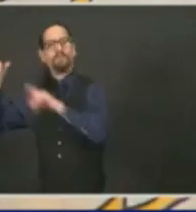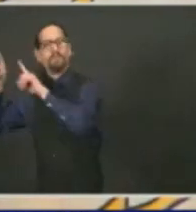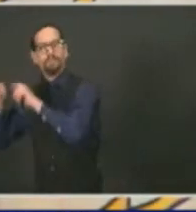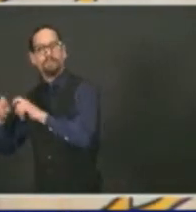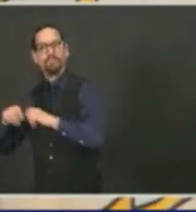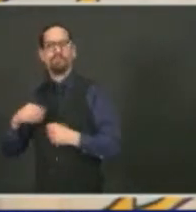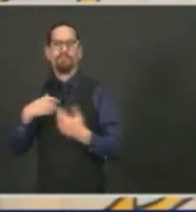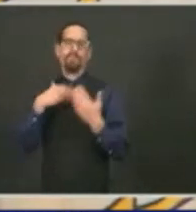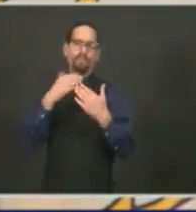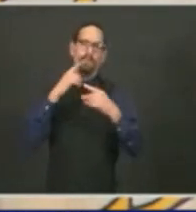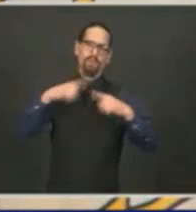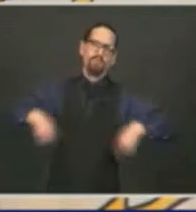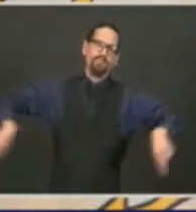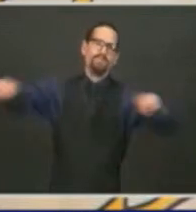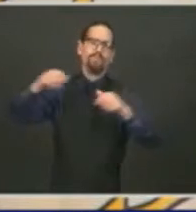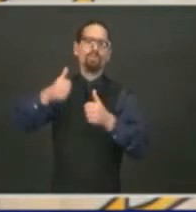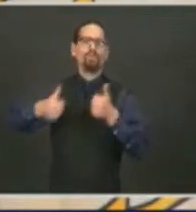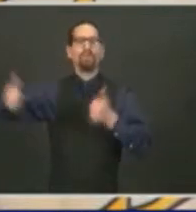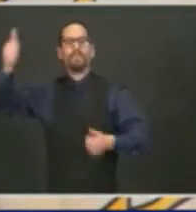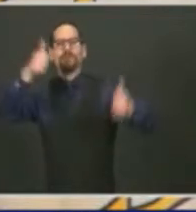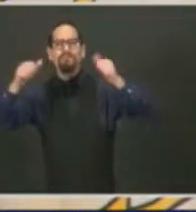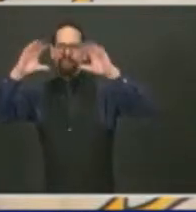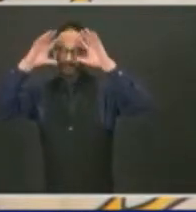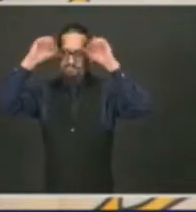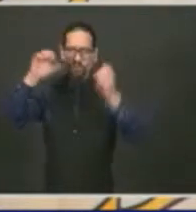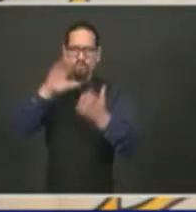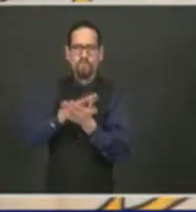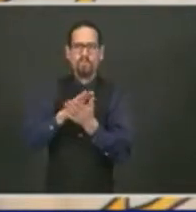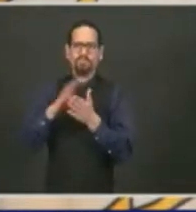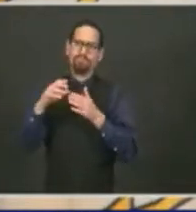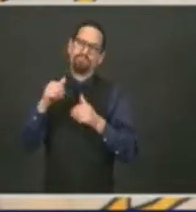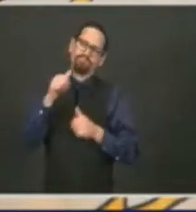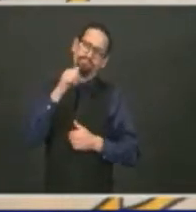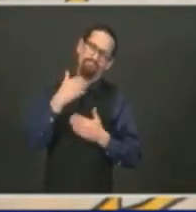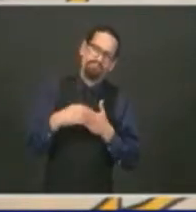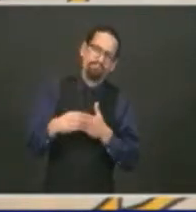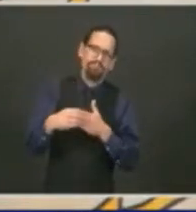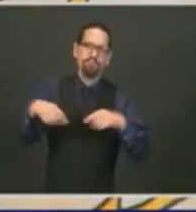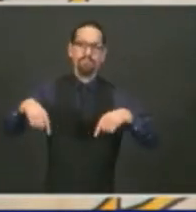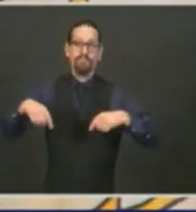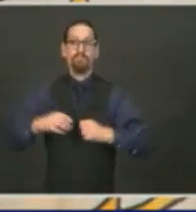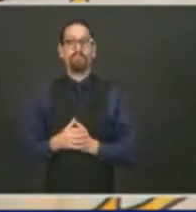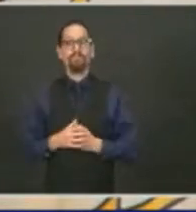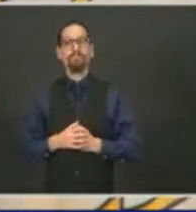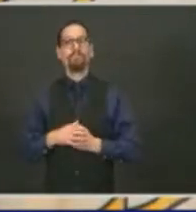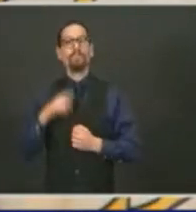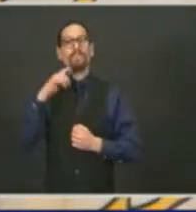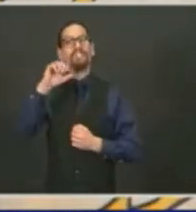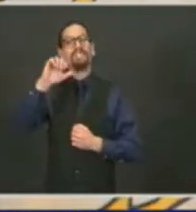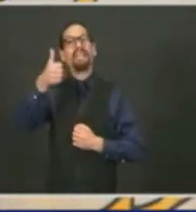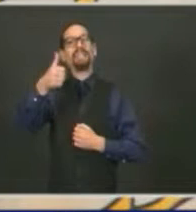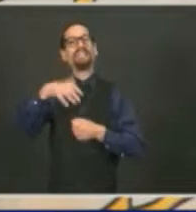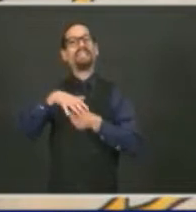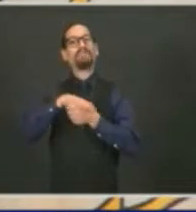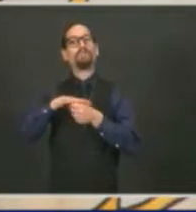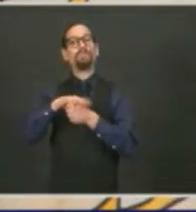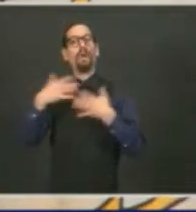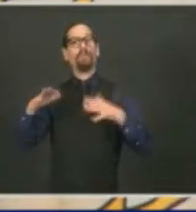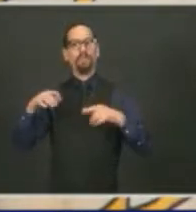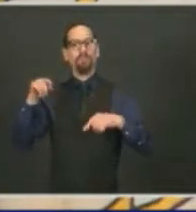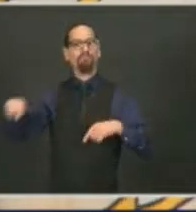days. 10 districts have opted for a testing event where we take the day and test everyone in the